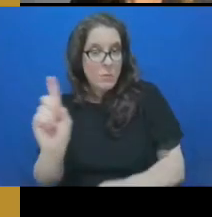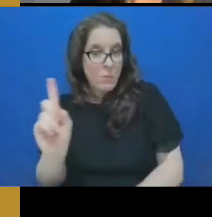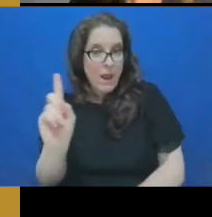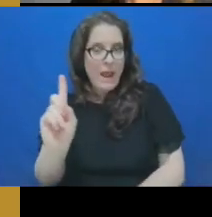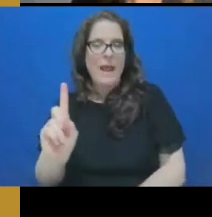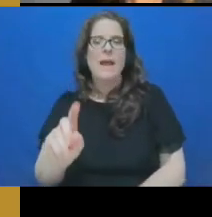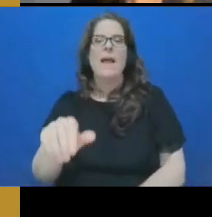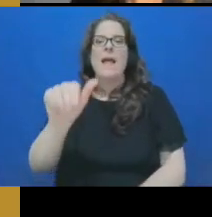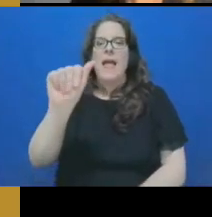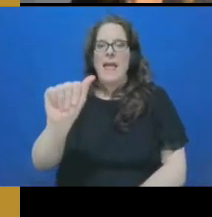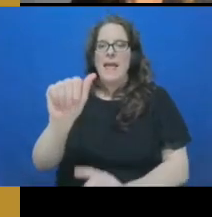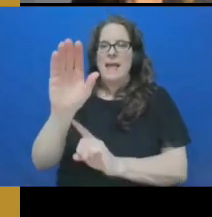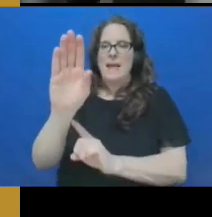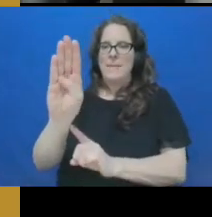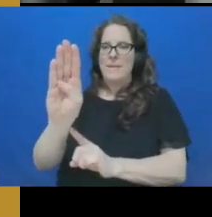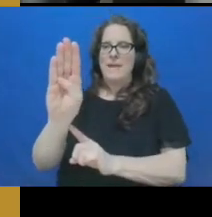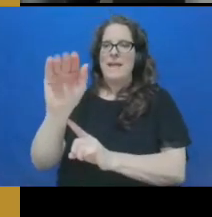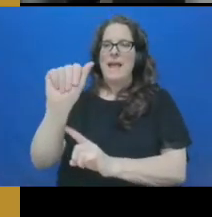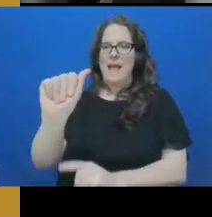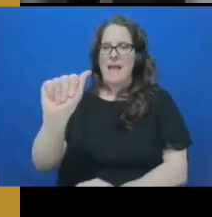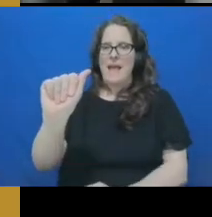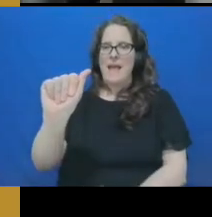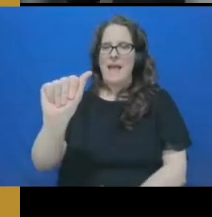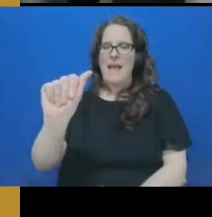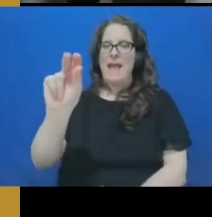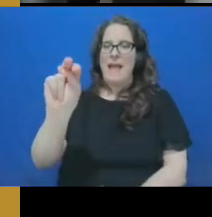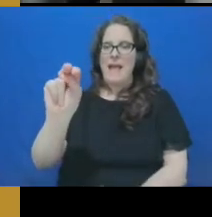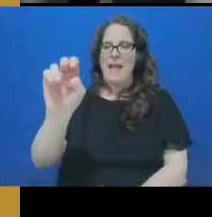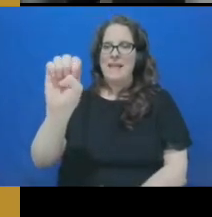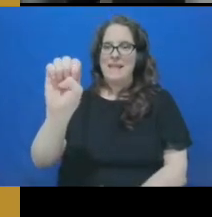is abanet.org,